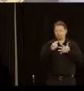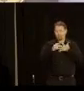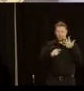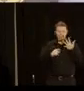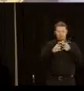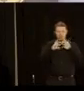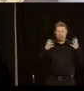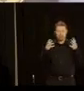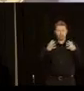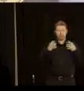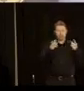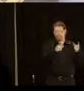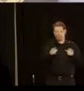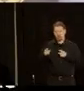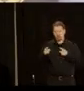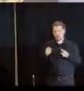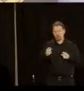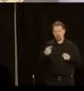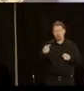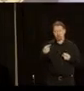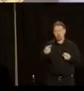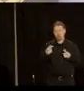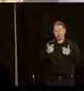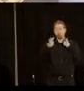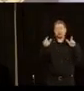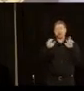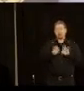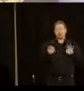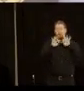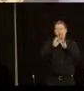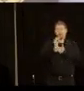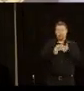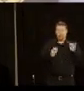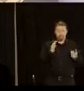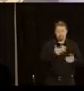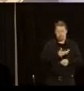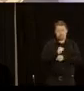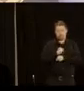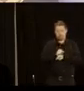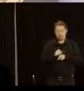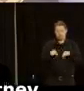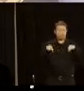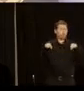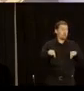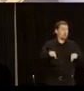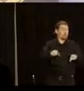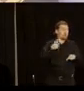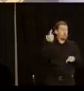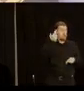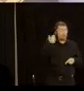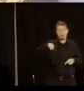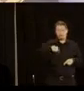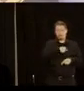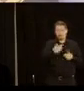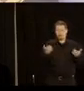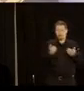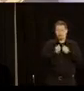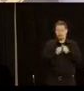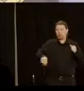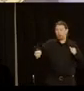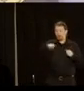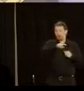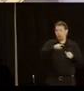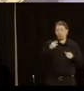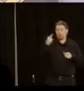They form such an important part of what we do here and really why we're all here tonight. So on behalf of Governor